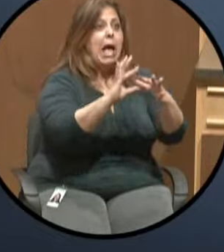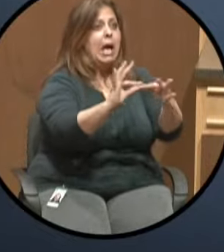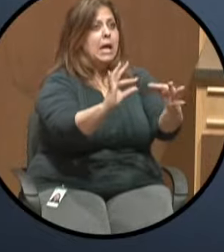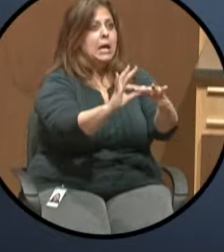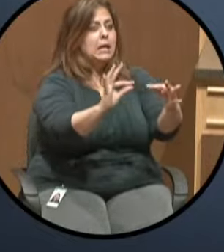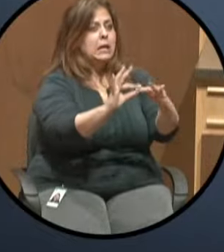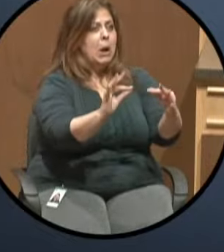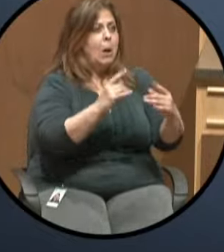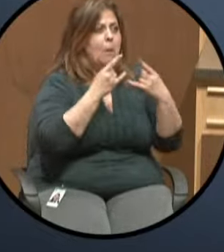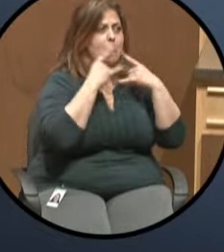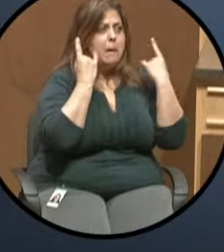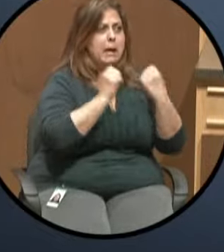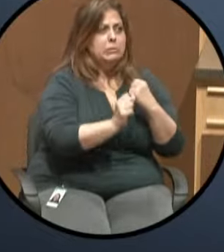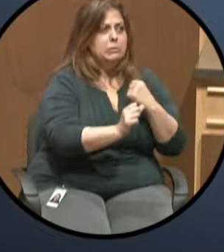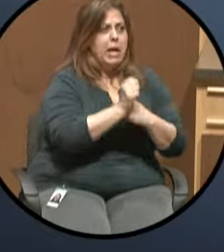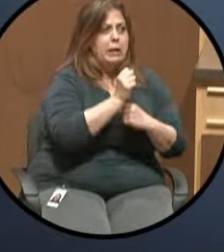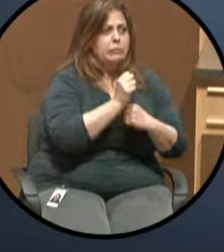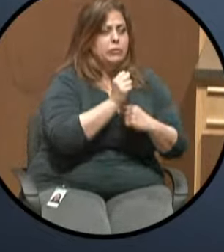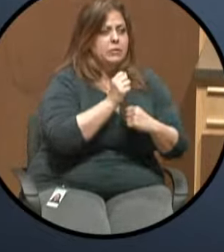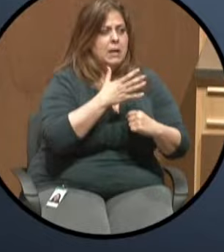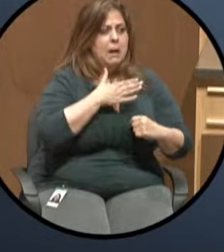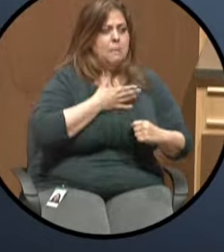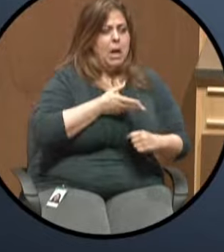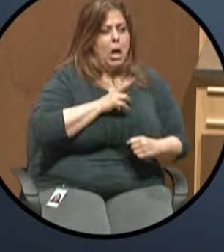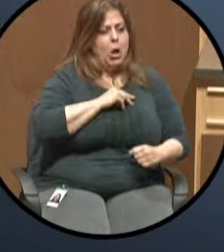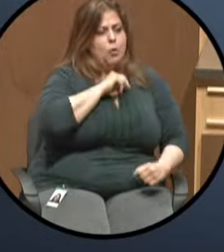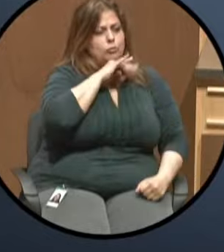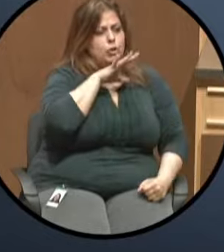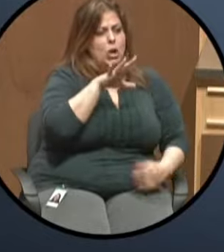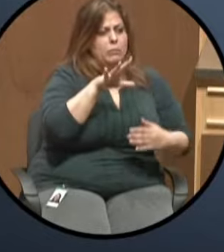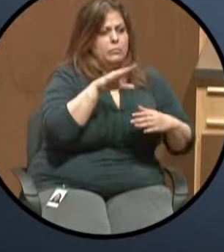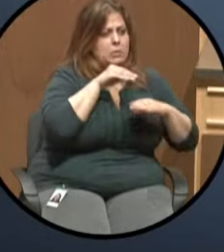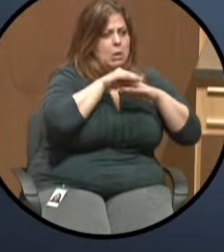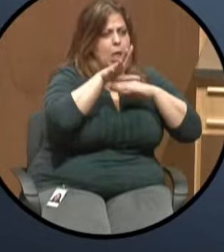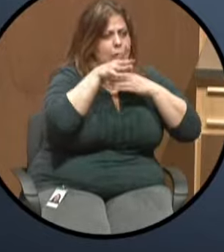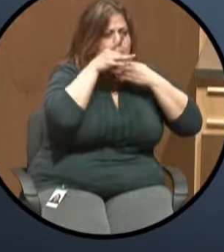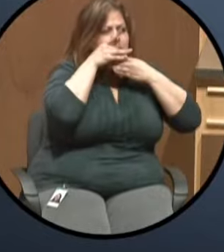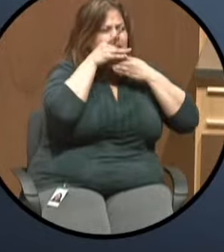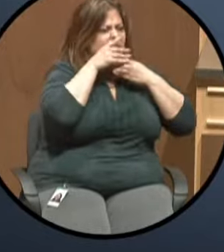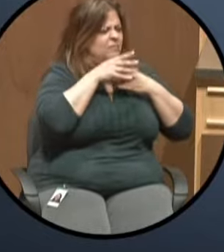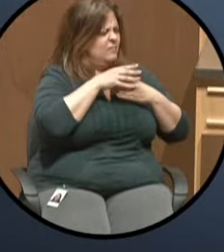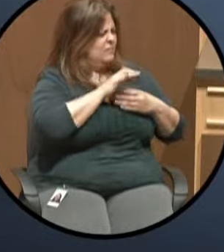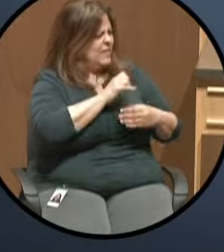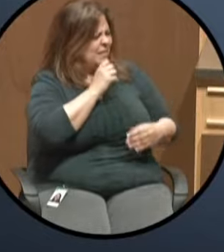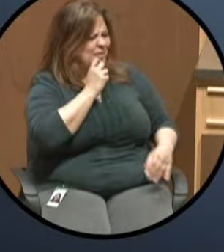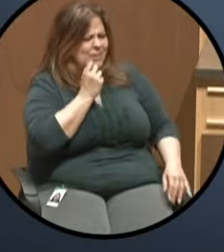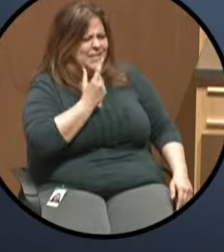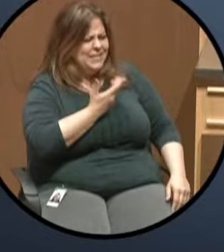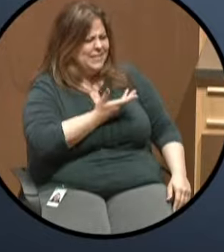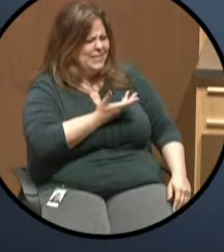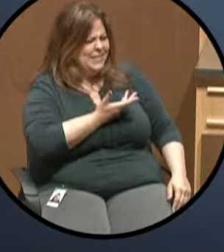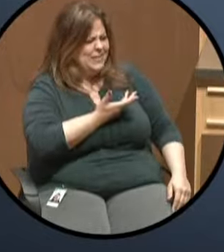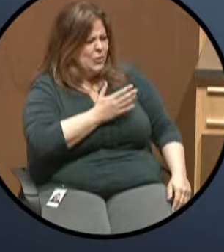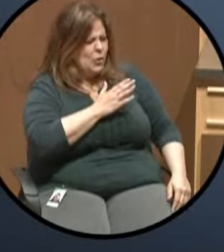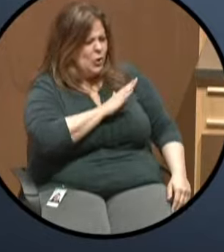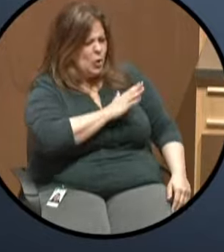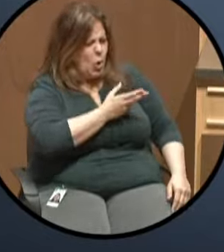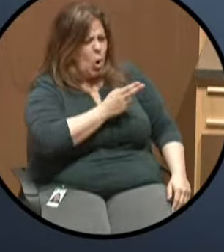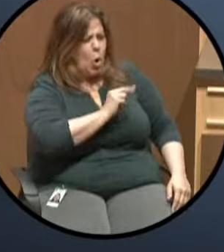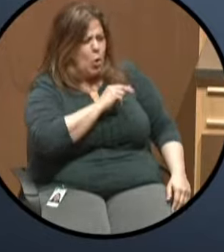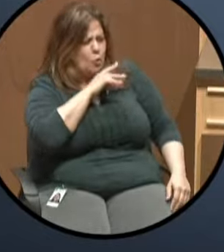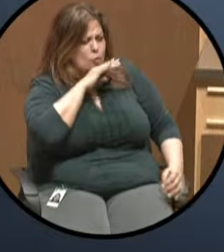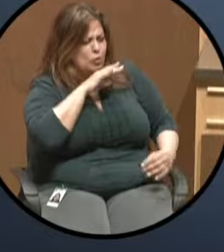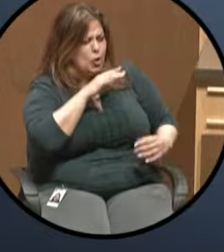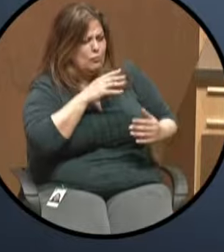are dangerous. Things like you're going to breathe in your own germs, which doesn't make a lot of sense if you think about it. You have your own germs